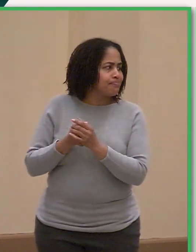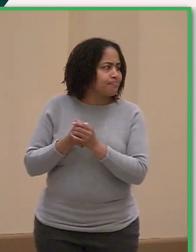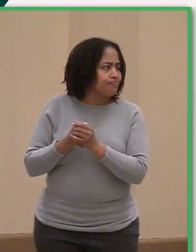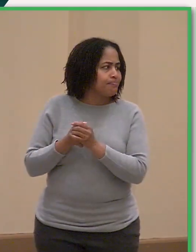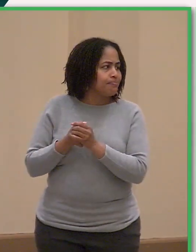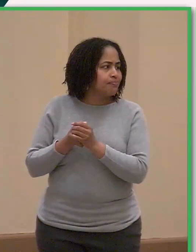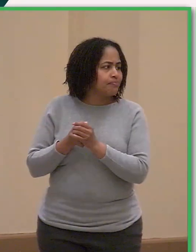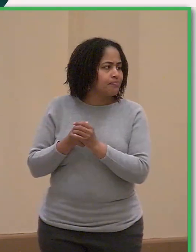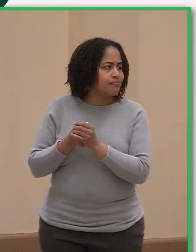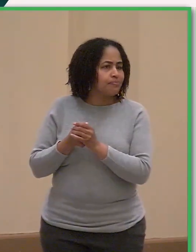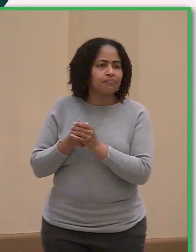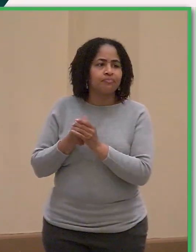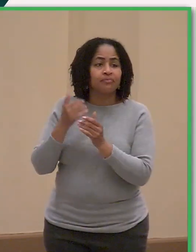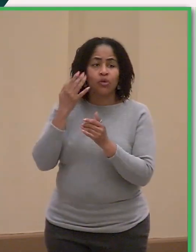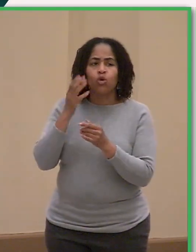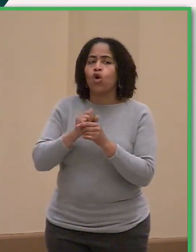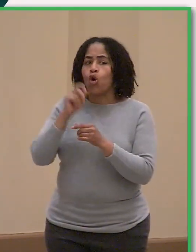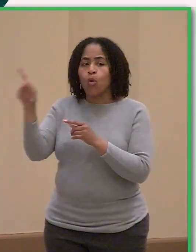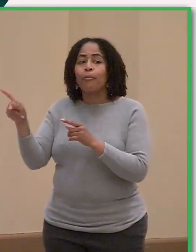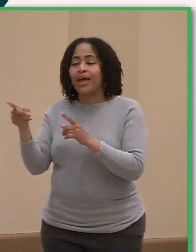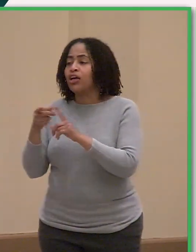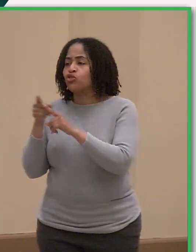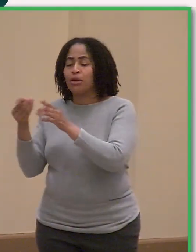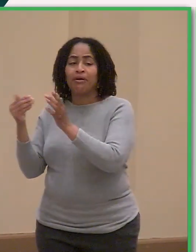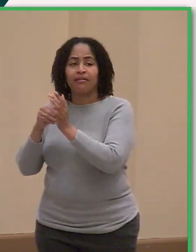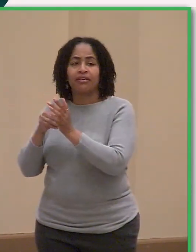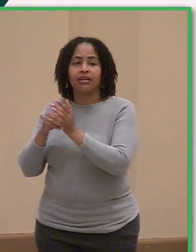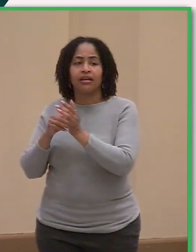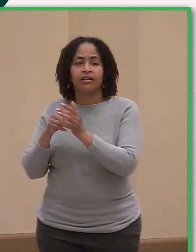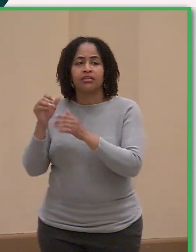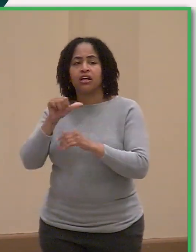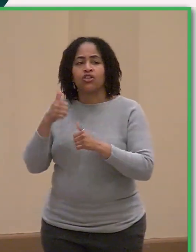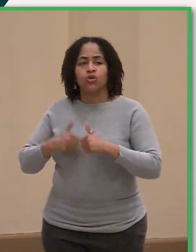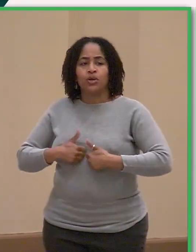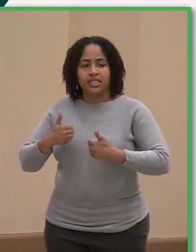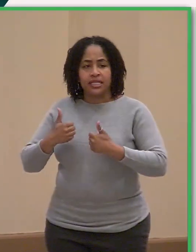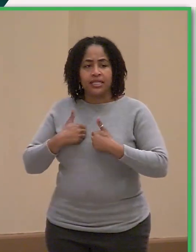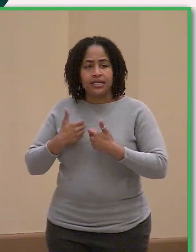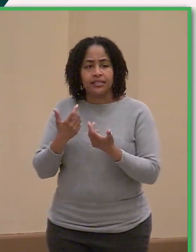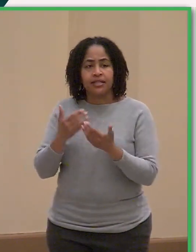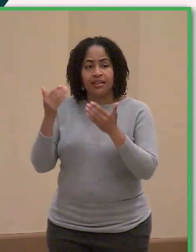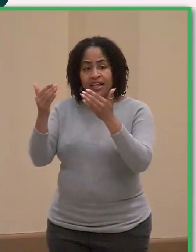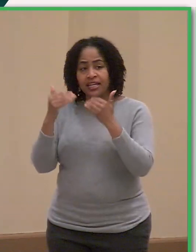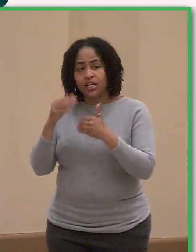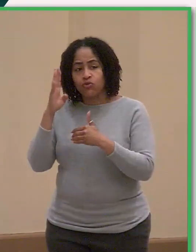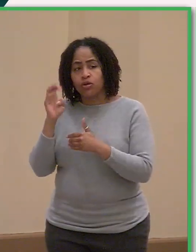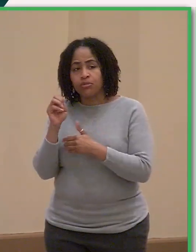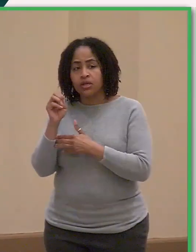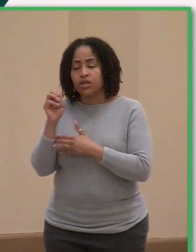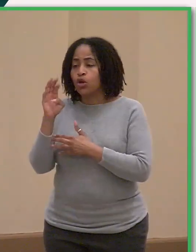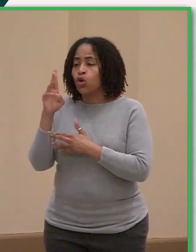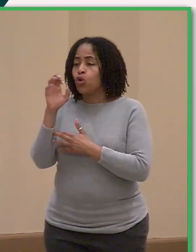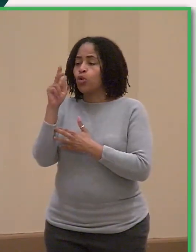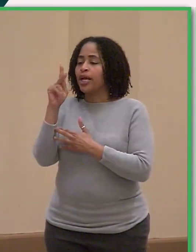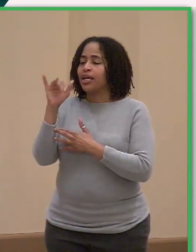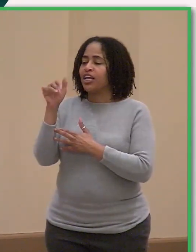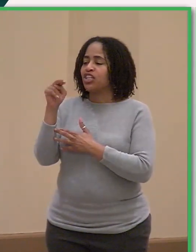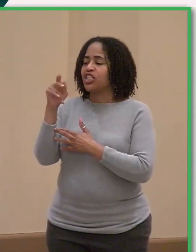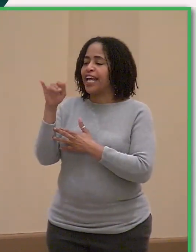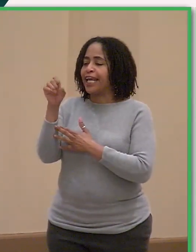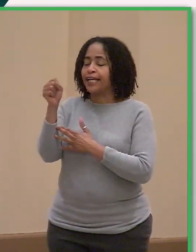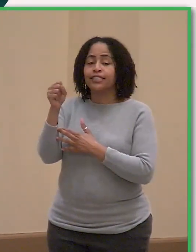Madam President, we can go back to Mr. Cunningham after the rest of the residents go. The next would be Rick Jenkins, and I believe